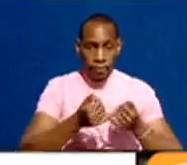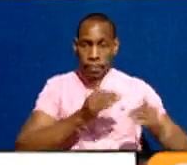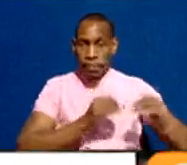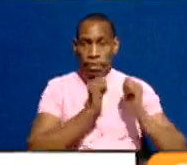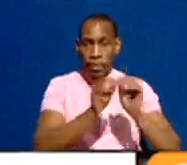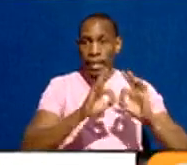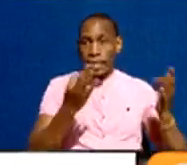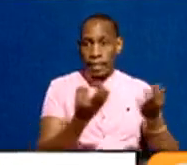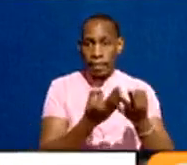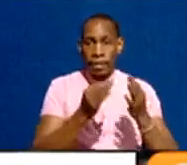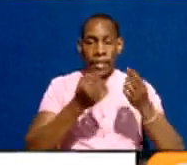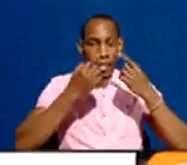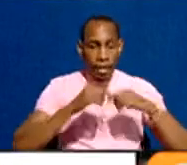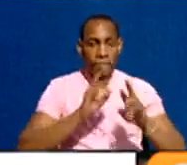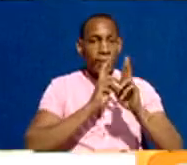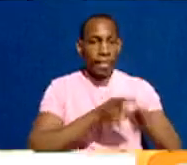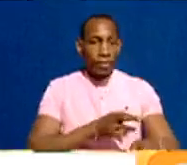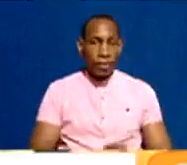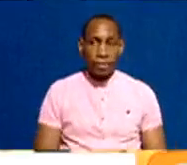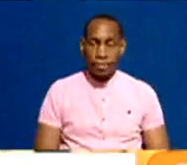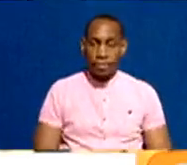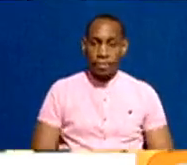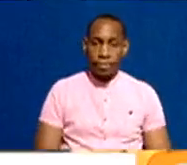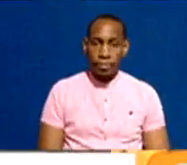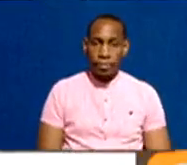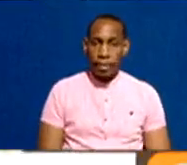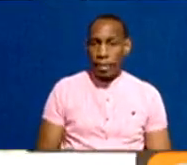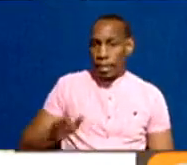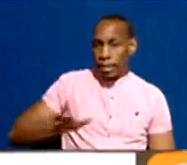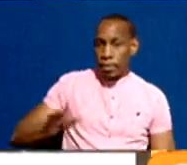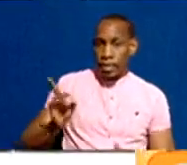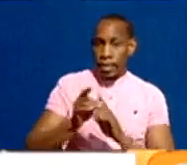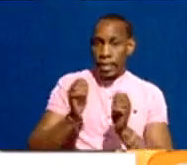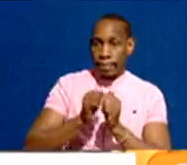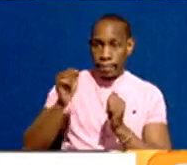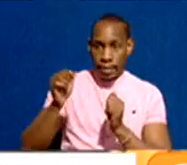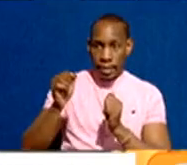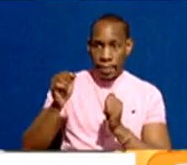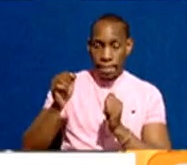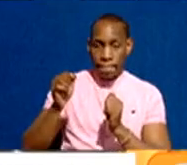their families for announcement of the results. By the morning of the 15th,